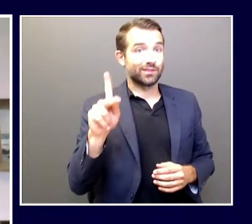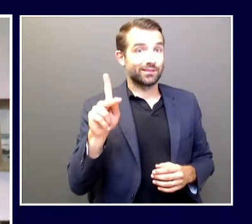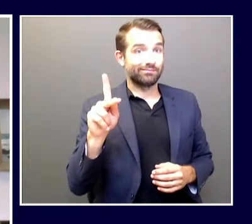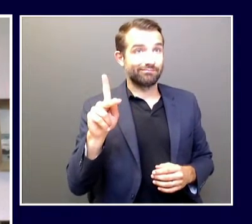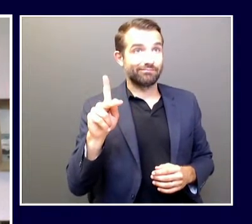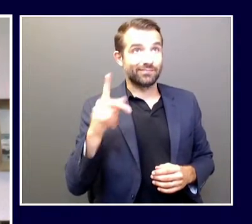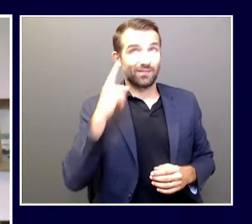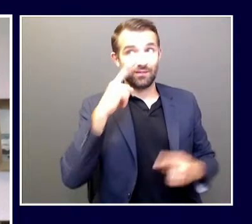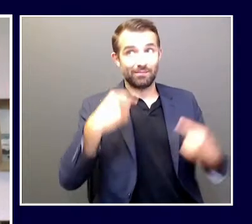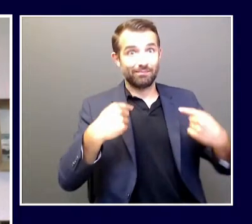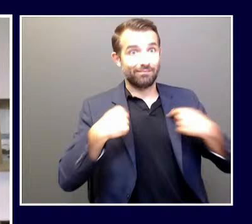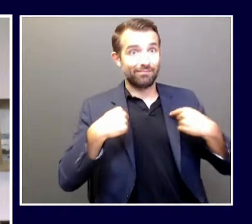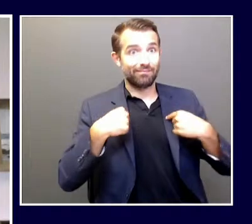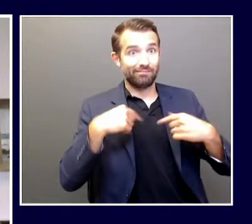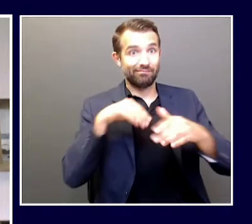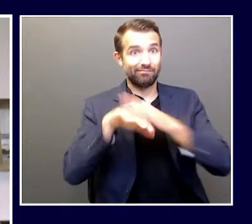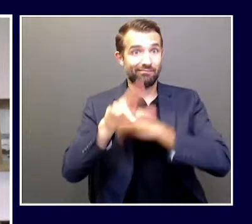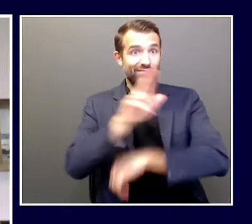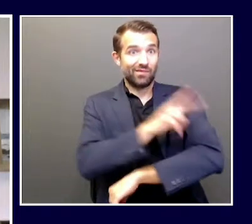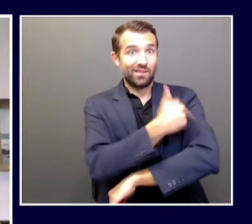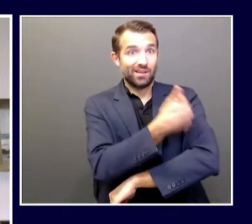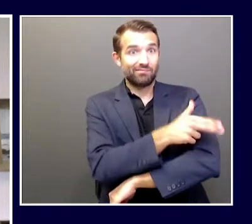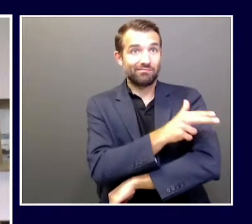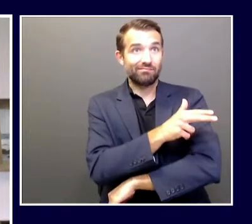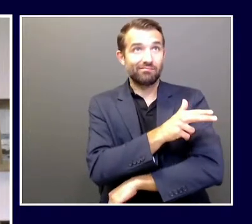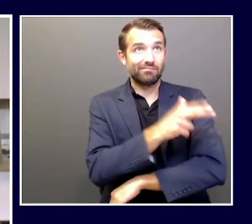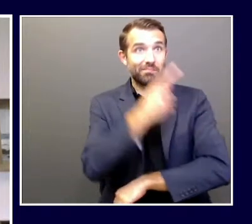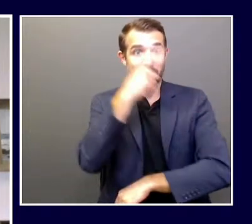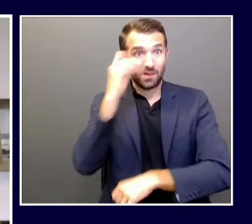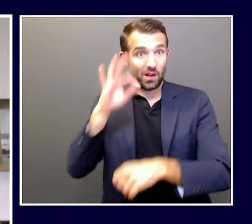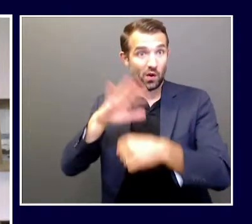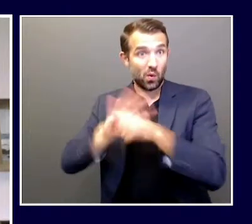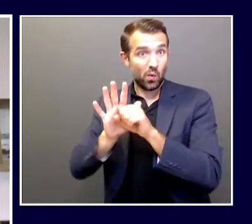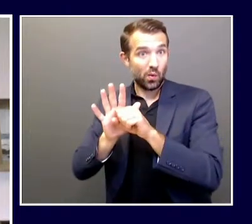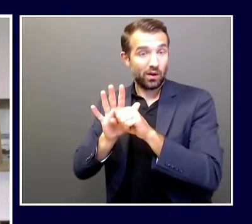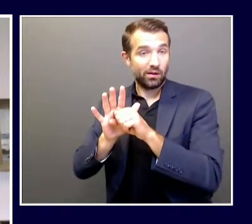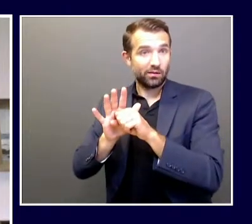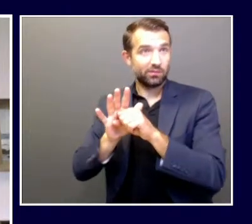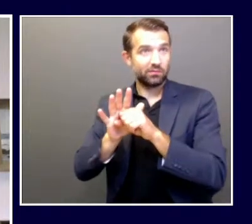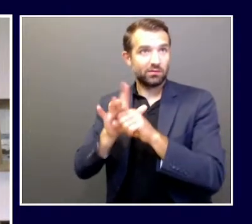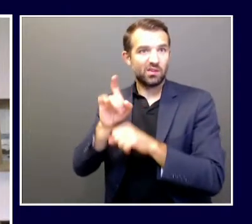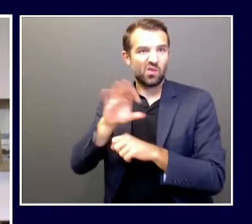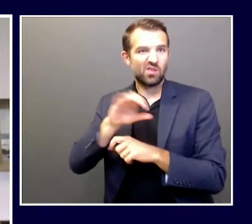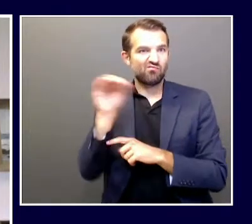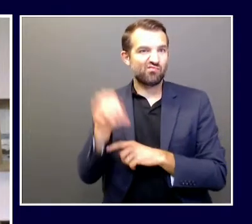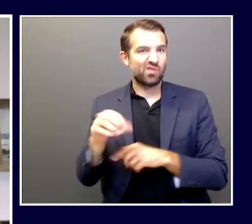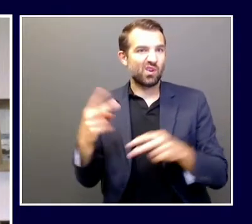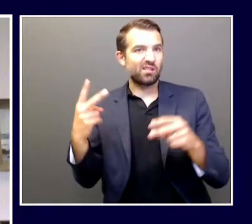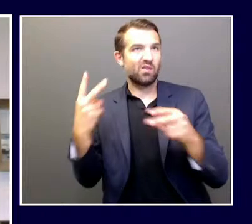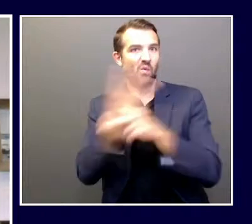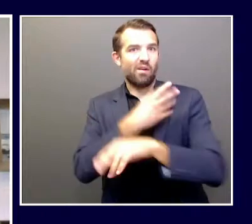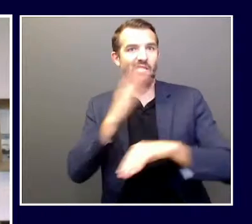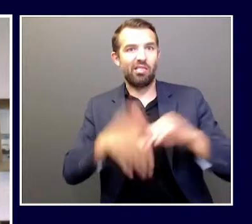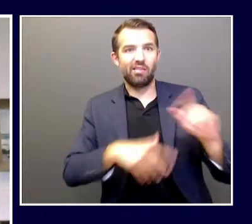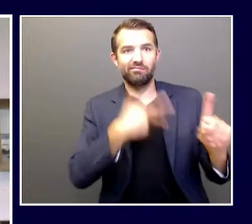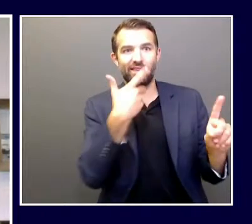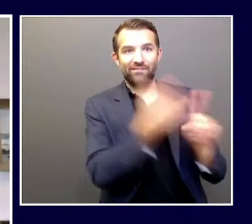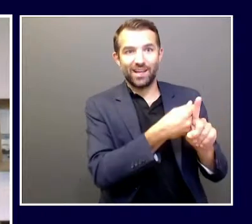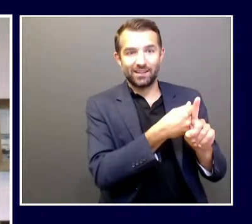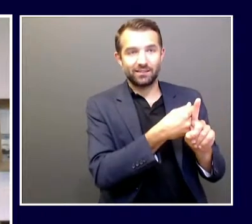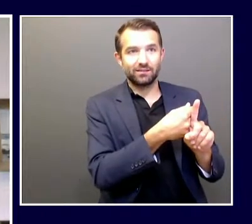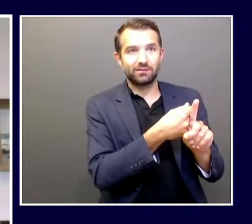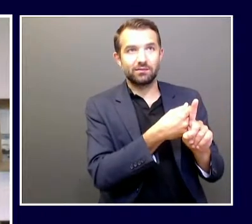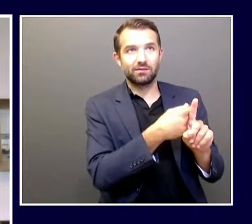are because of the vaccine. Okay, great. I thought that would be a quick one. And then just finally, can you say anything about what's being done